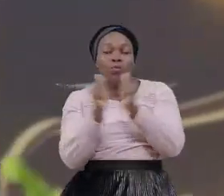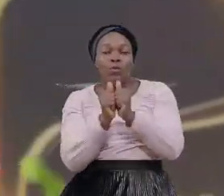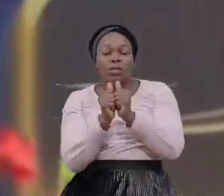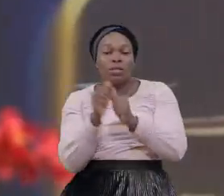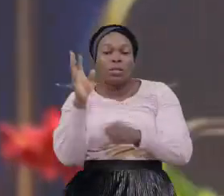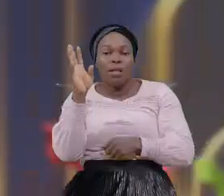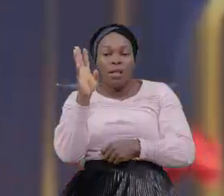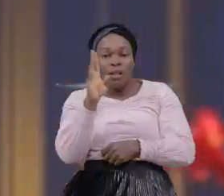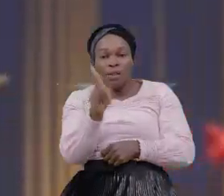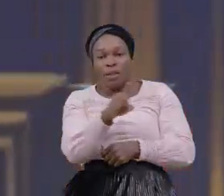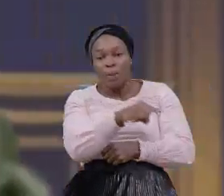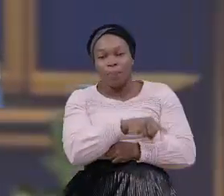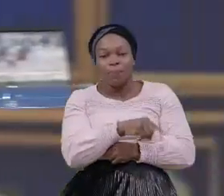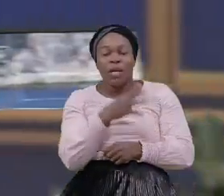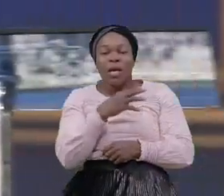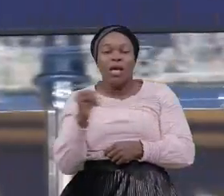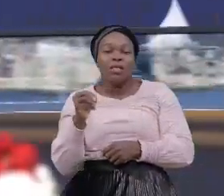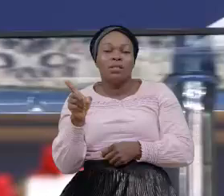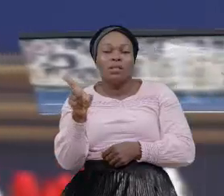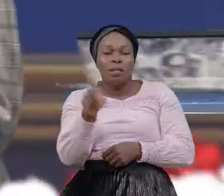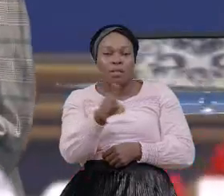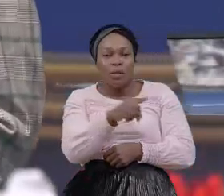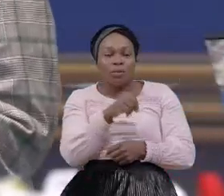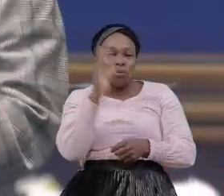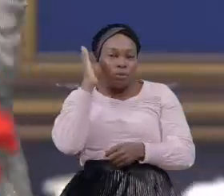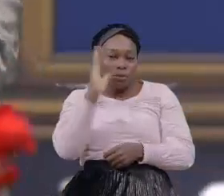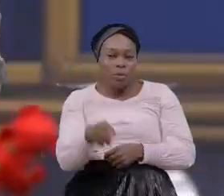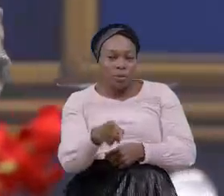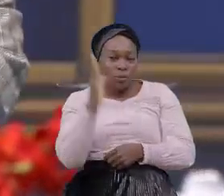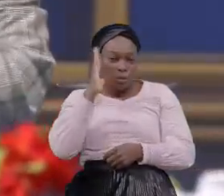Thou shalt prophesy